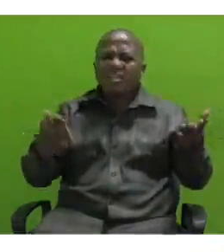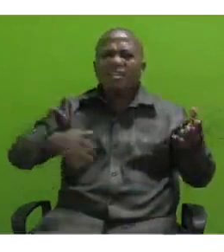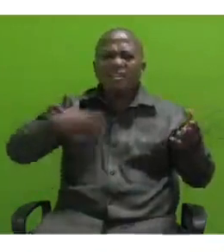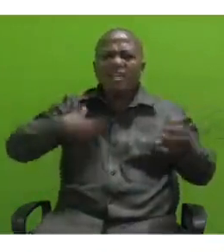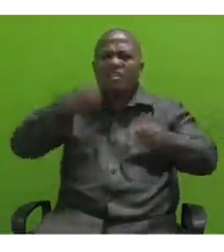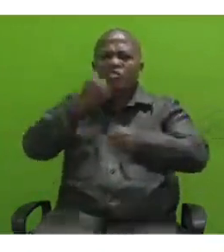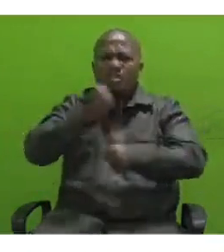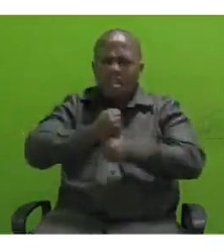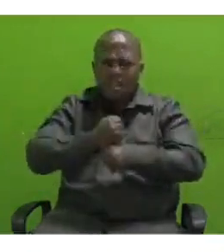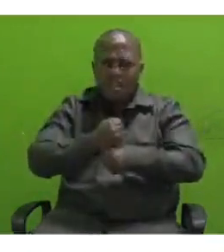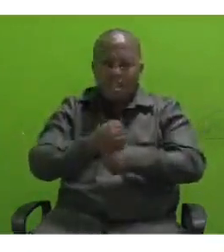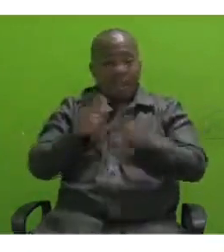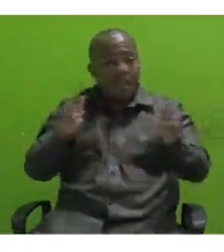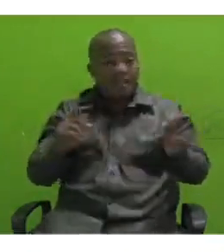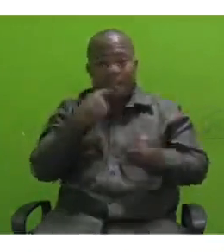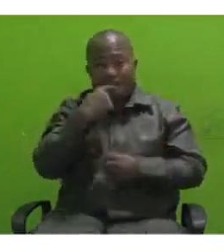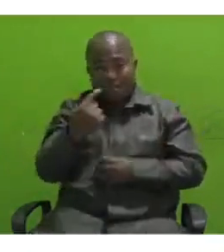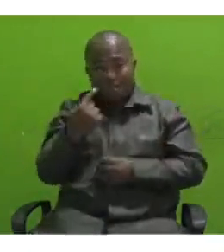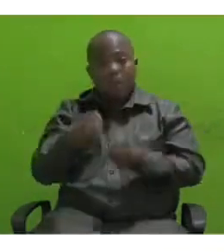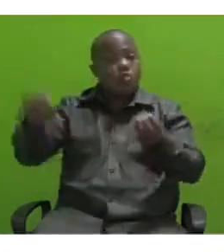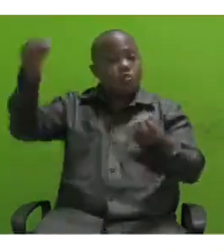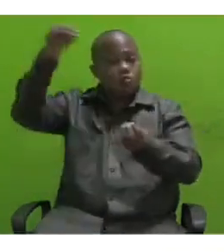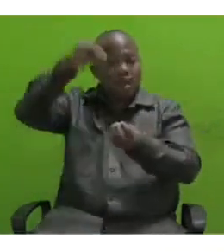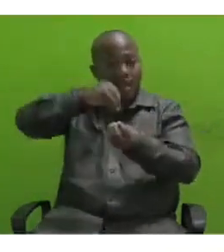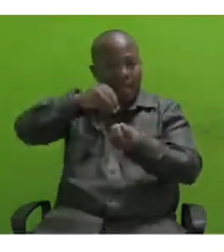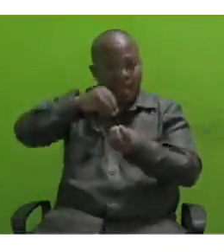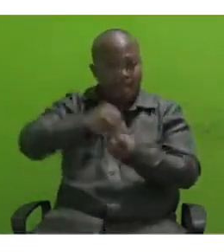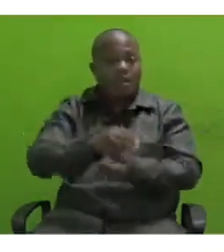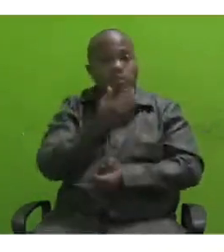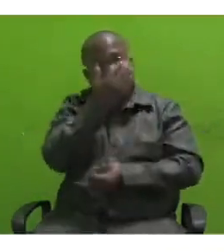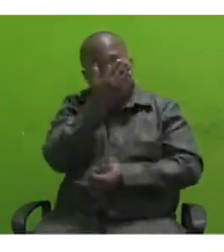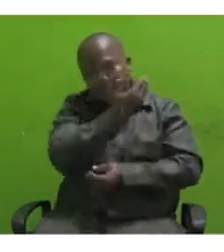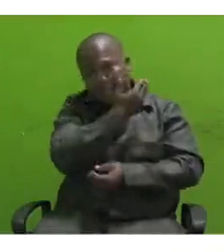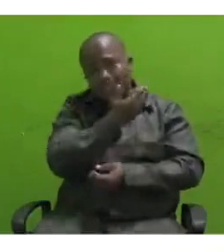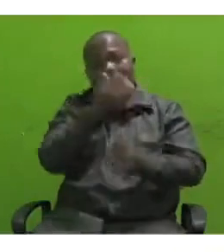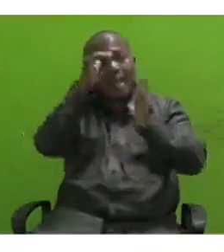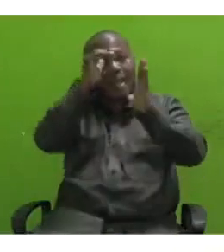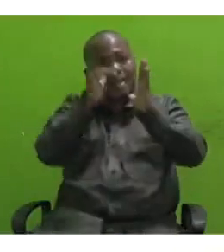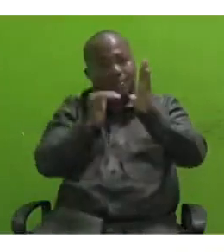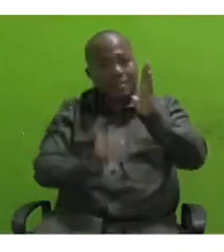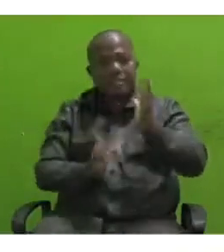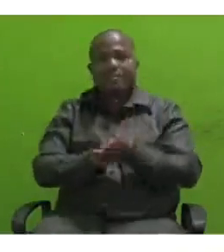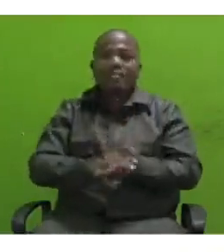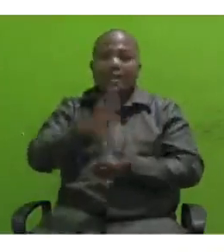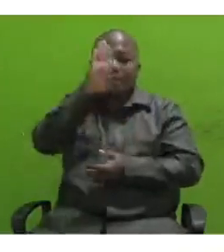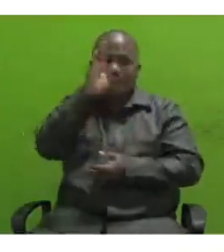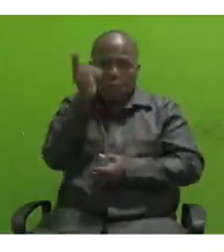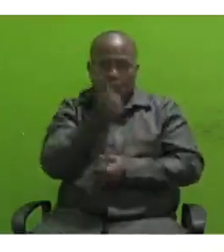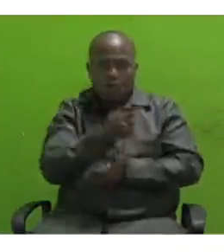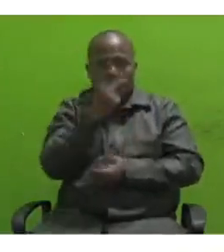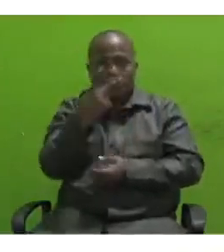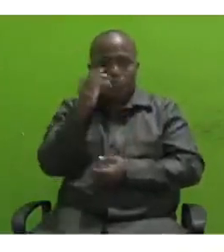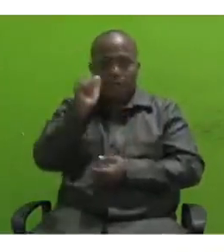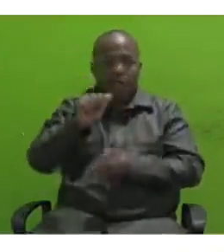said, is to add to this expression d over 2a whole thing